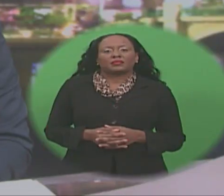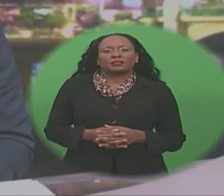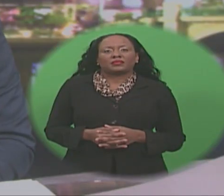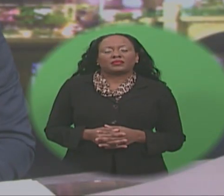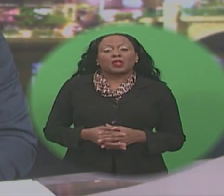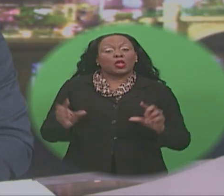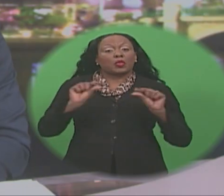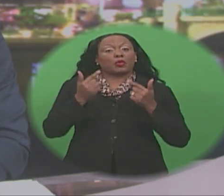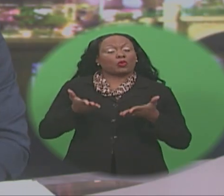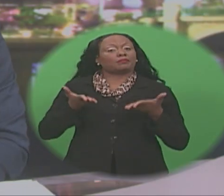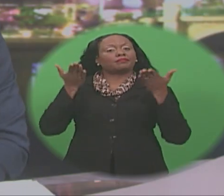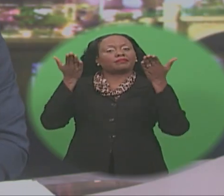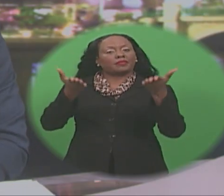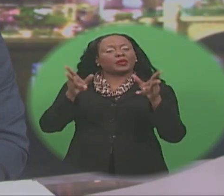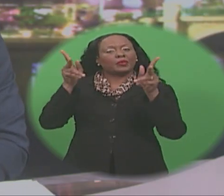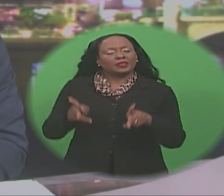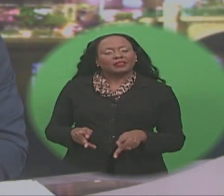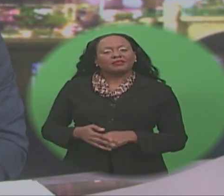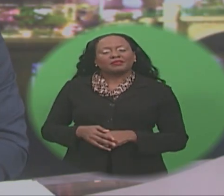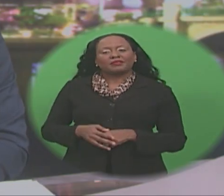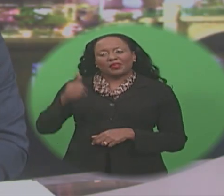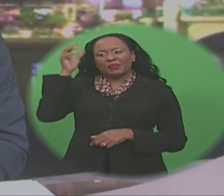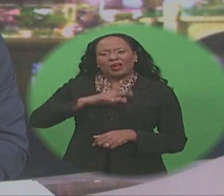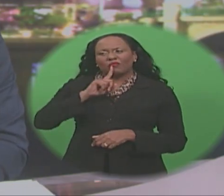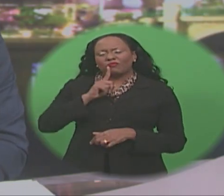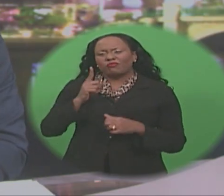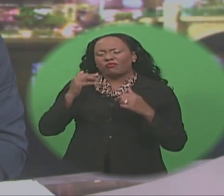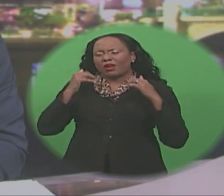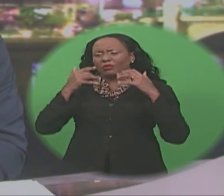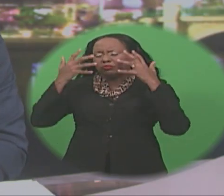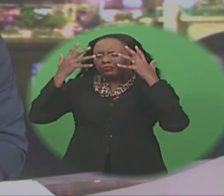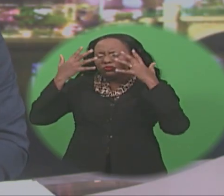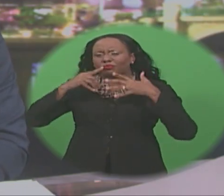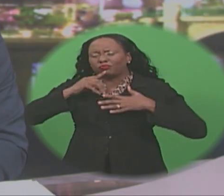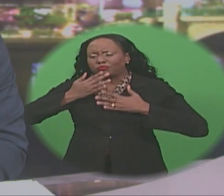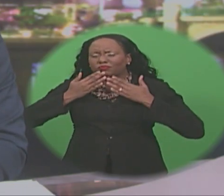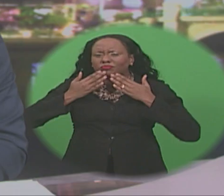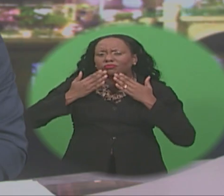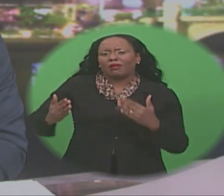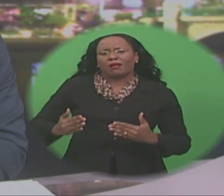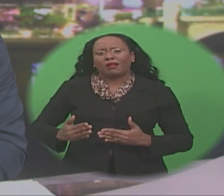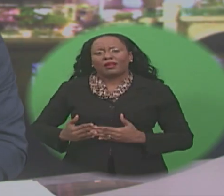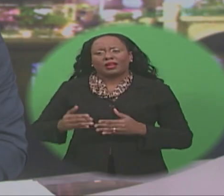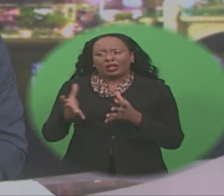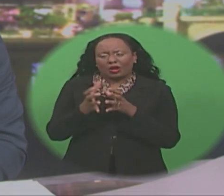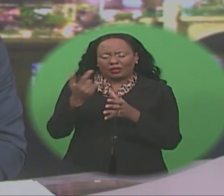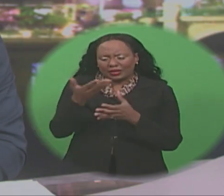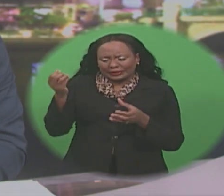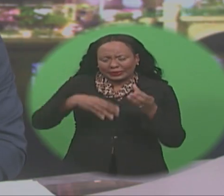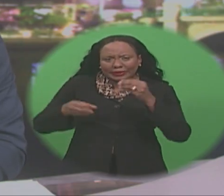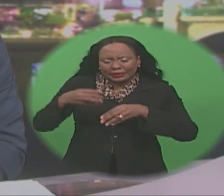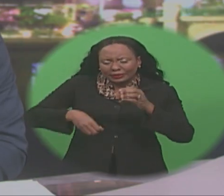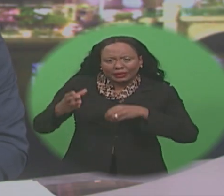Wood. Mr. Wood, who was overcome with emotion and thanked the organization for the hamper, the contents of which he plans to share